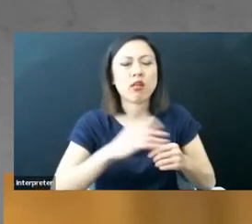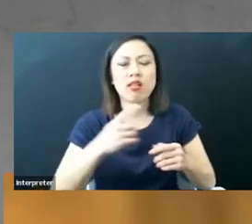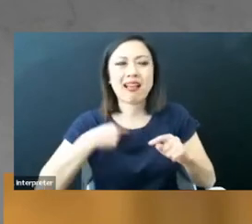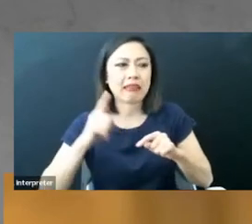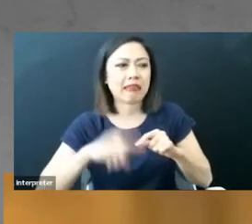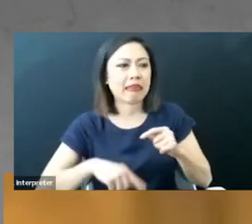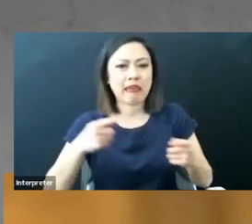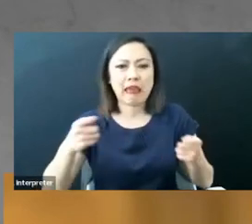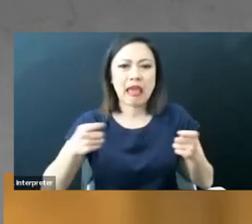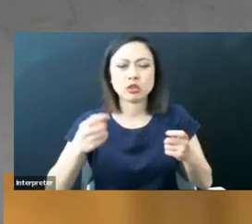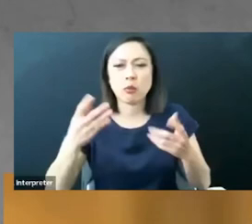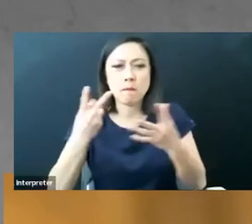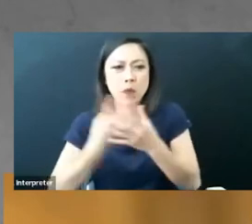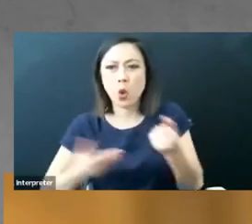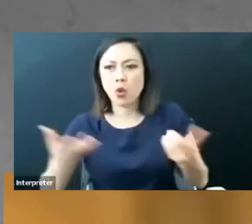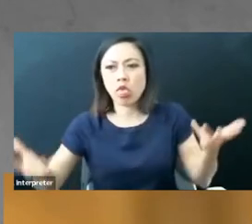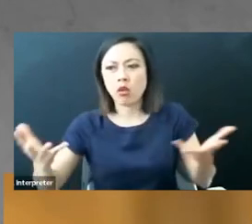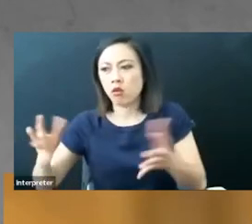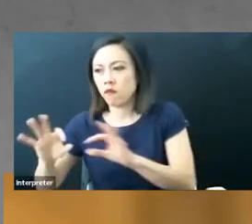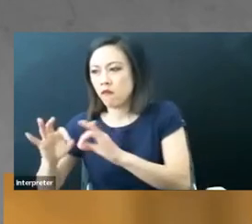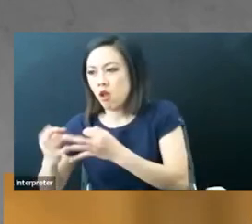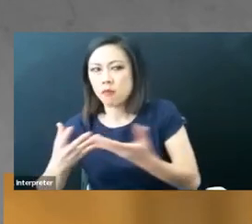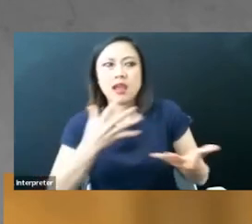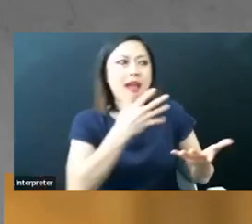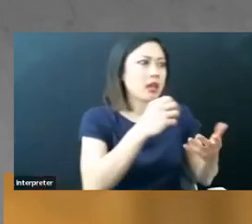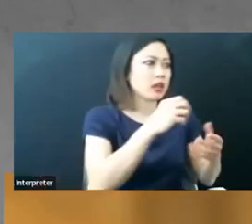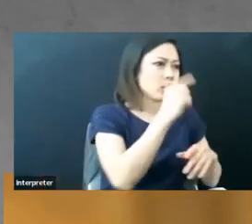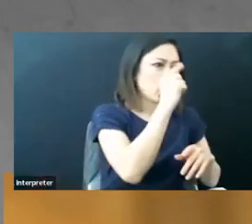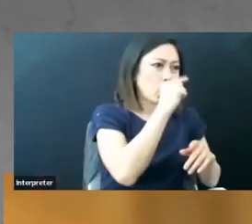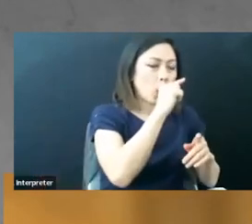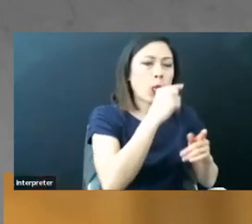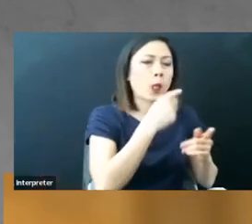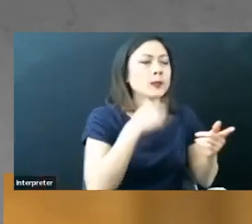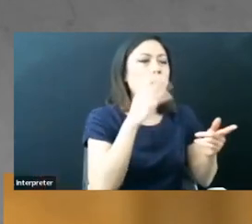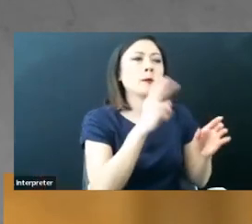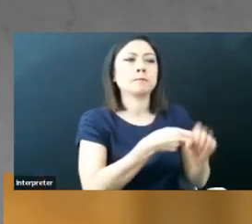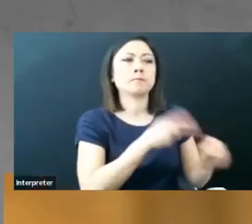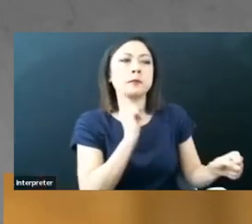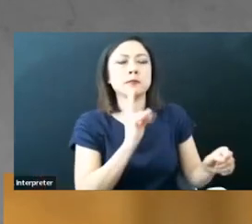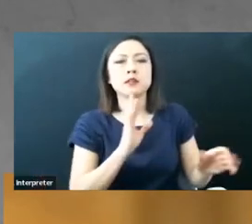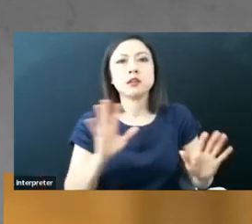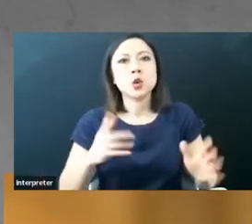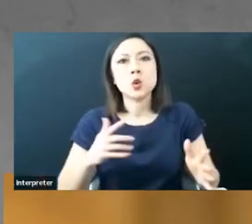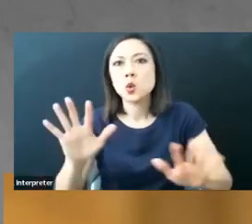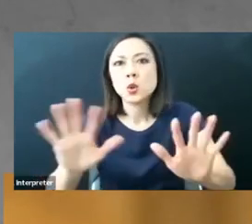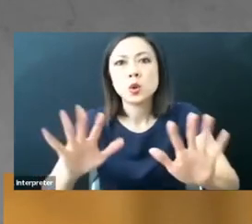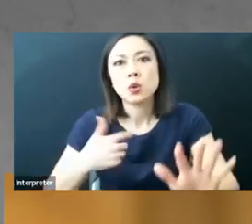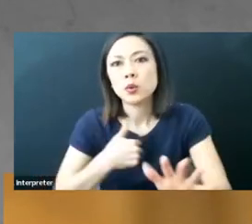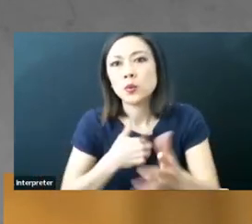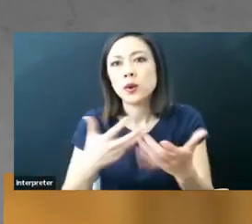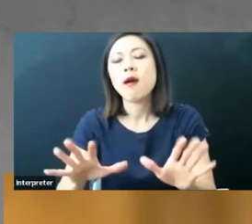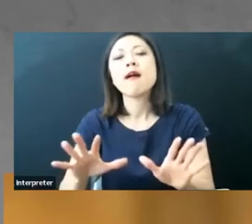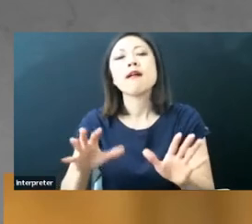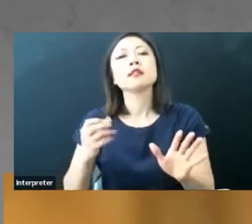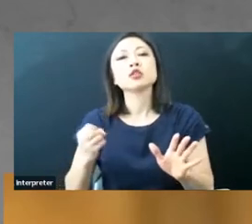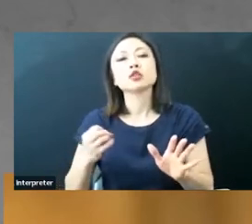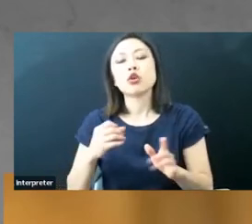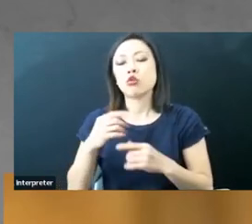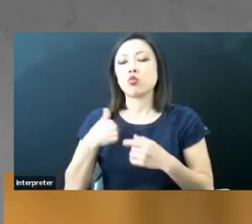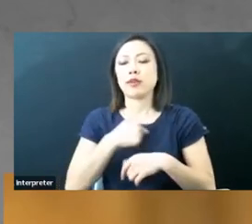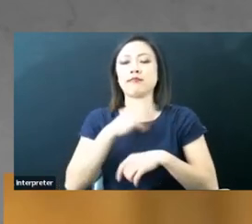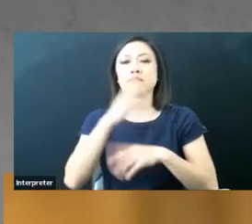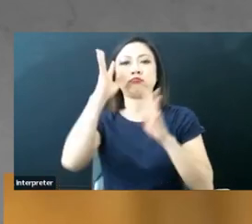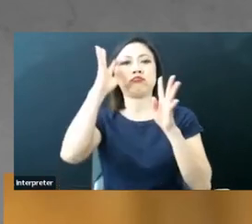and so I need to give up Google. What I want is to help them figure out how they get that mix to work. And so in things like carers leave or